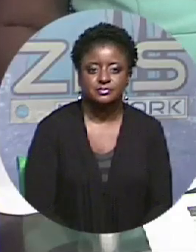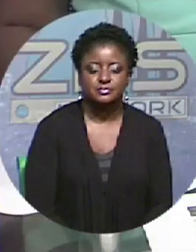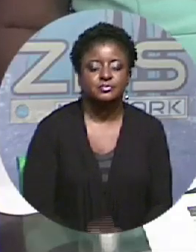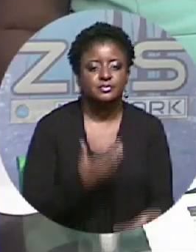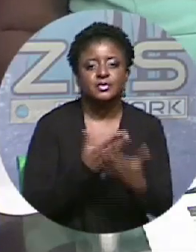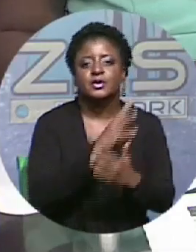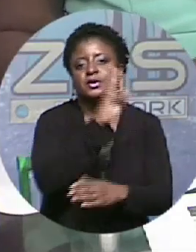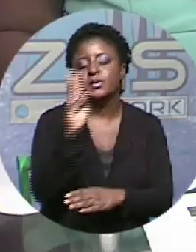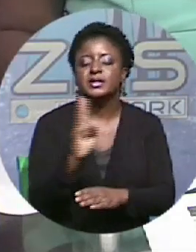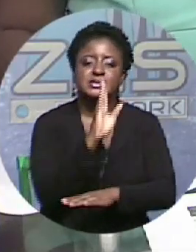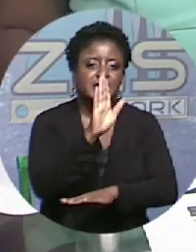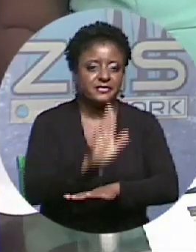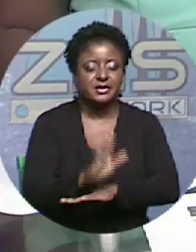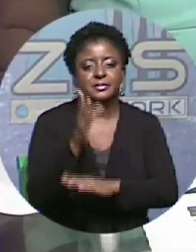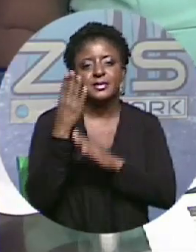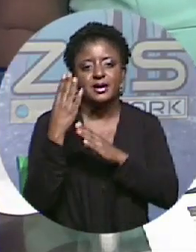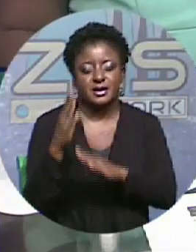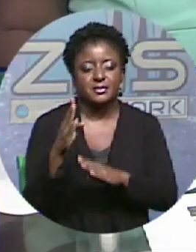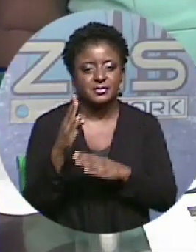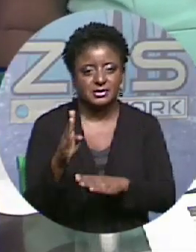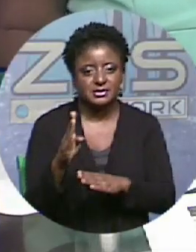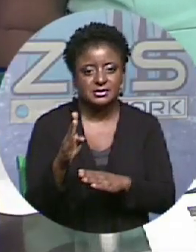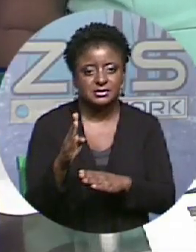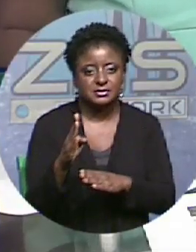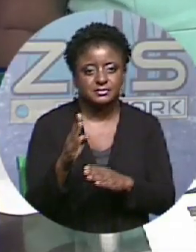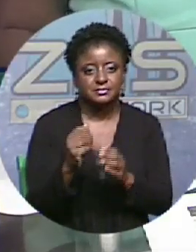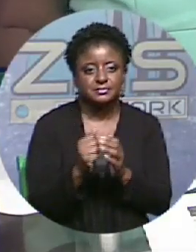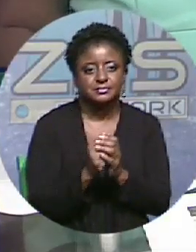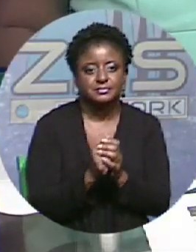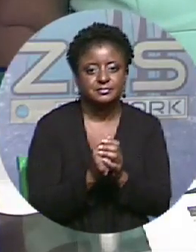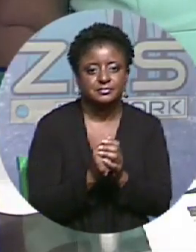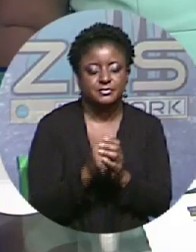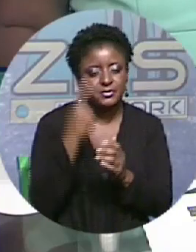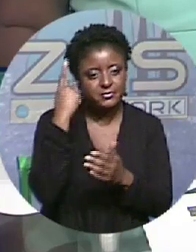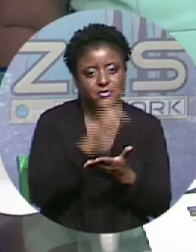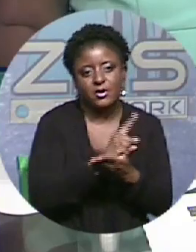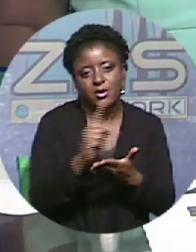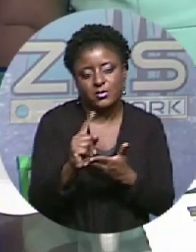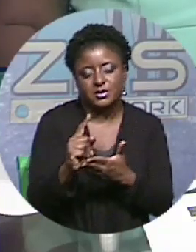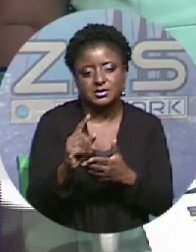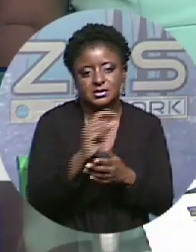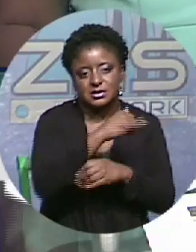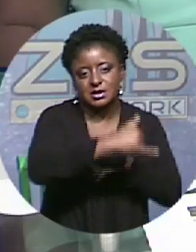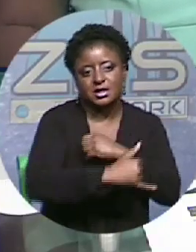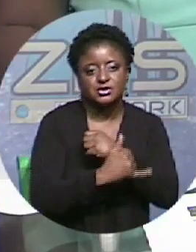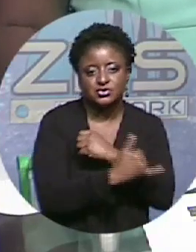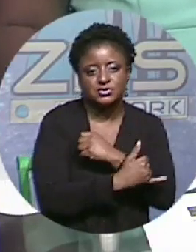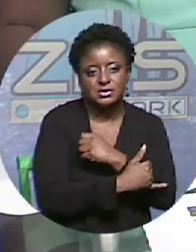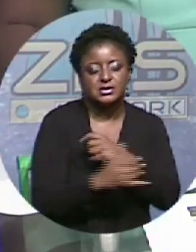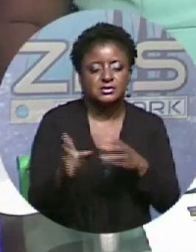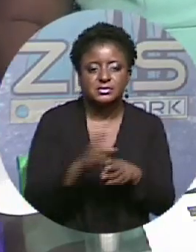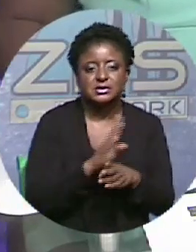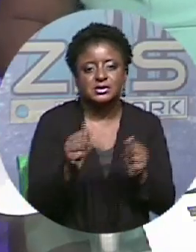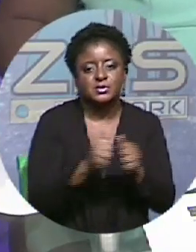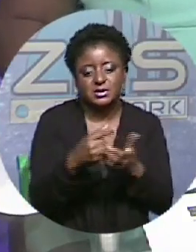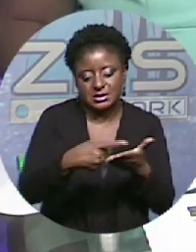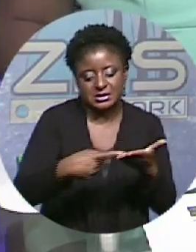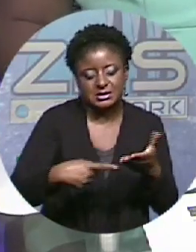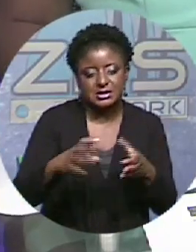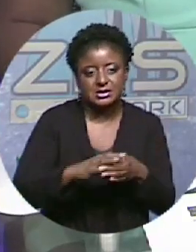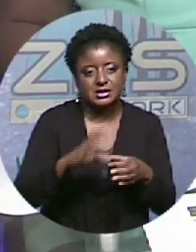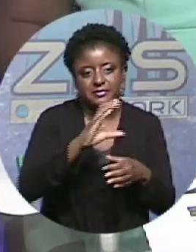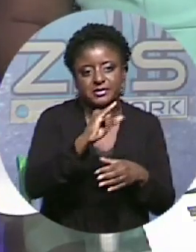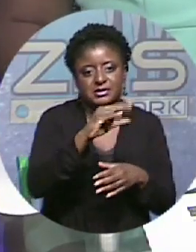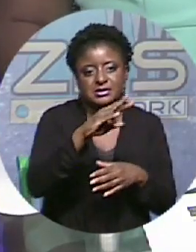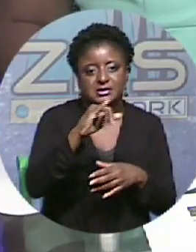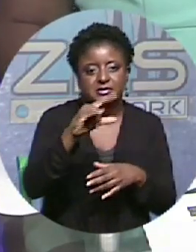Good Wednesday evening, Bahamas. I'm Altavis Munnings. And I'm Charisma Robinson. For weeks, the country has been enthralled with the details of a civil suit involving